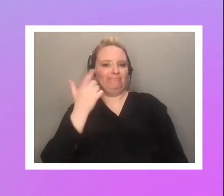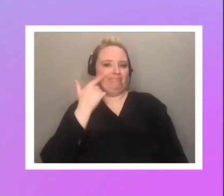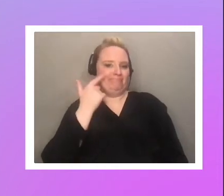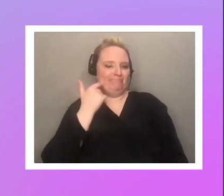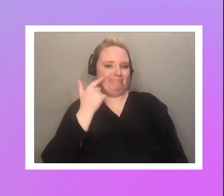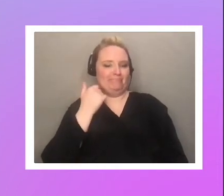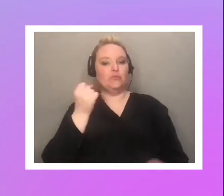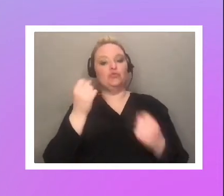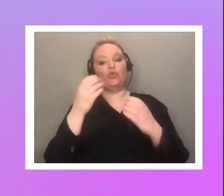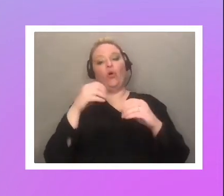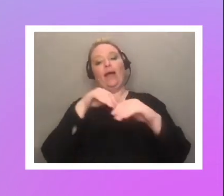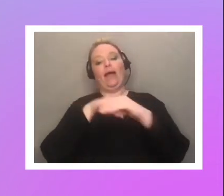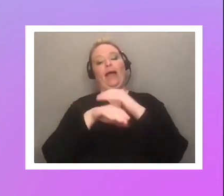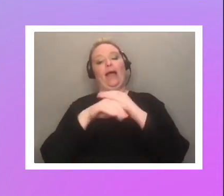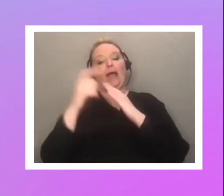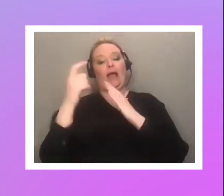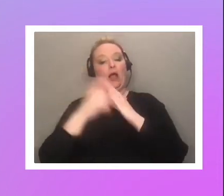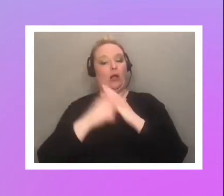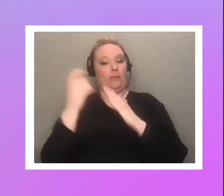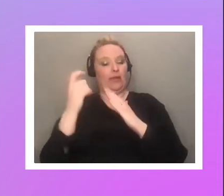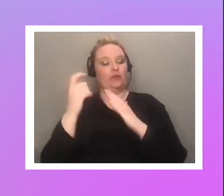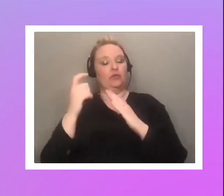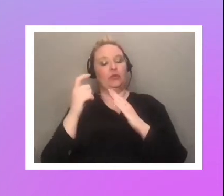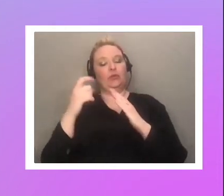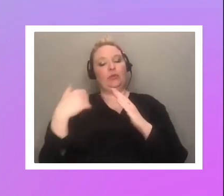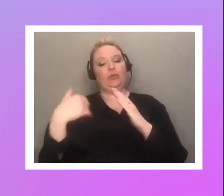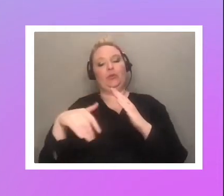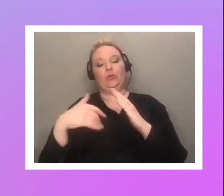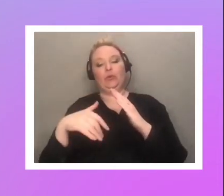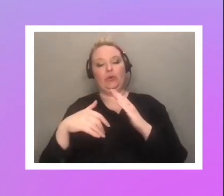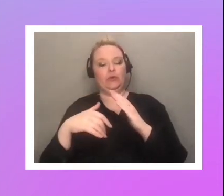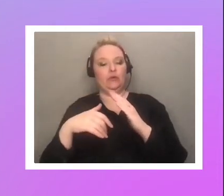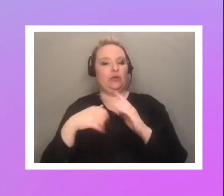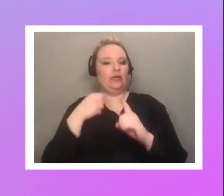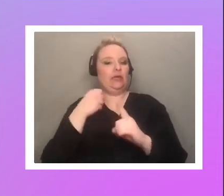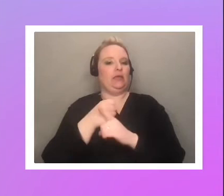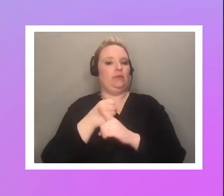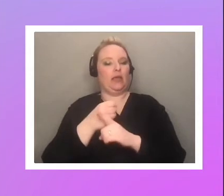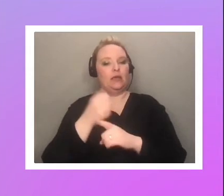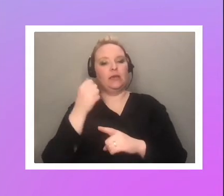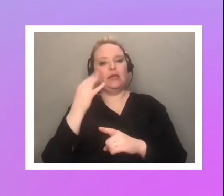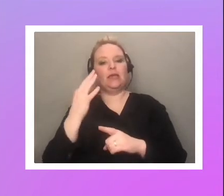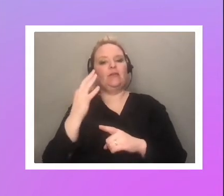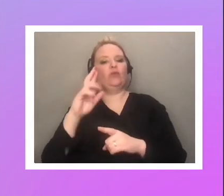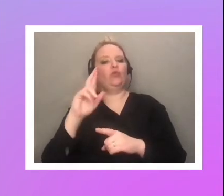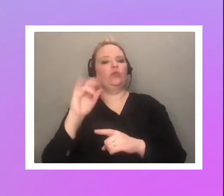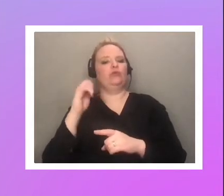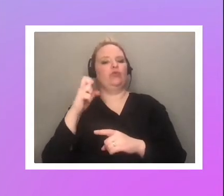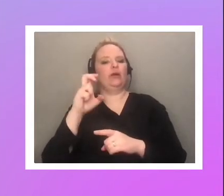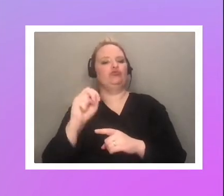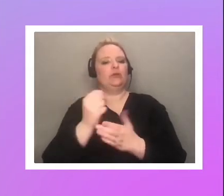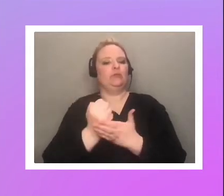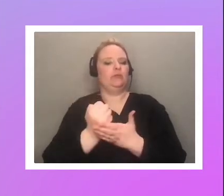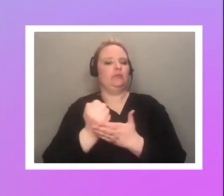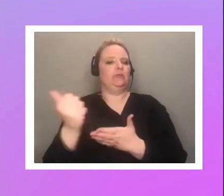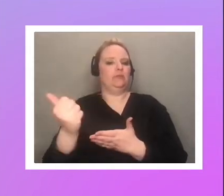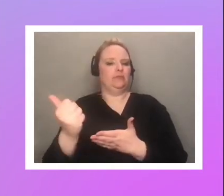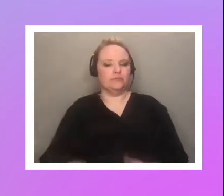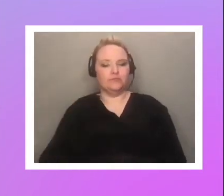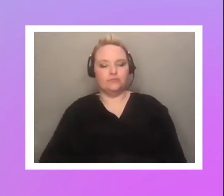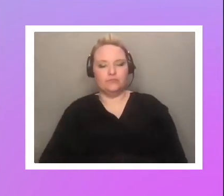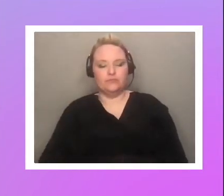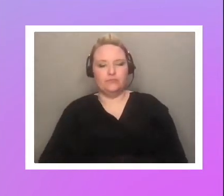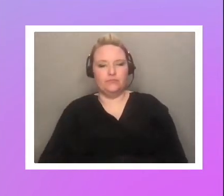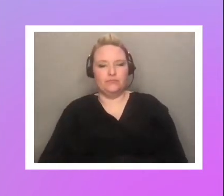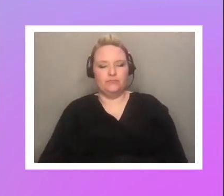So accessibility automation really shines when it comes to keeping regression out of your application. So one